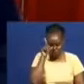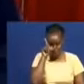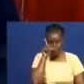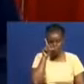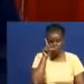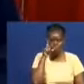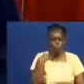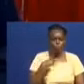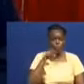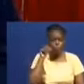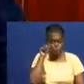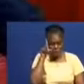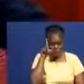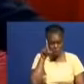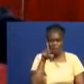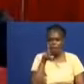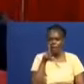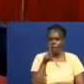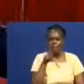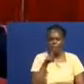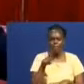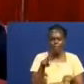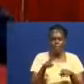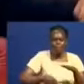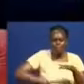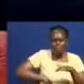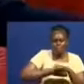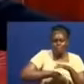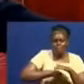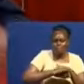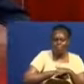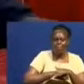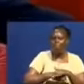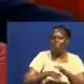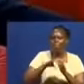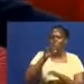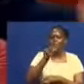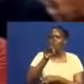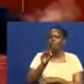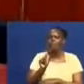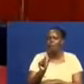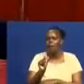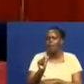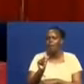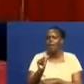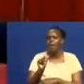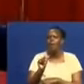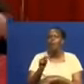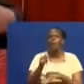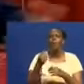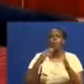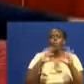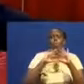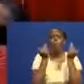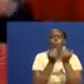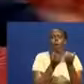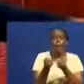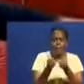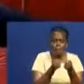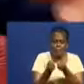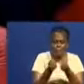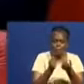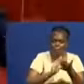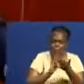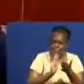up, Kenyans. We can't play football. Money comes from FIFA, it is eaten. World Rally Championship, money comes from there,